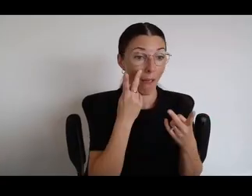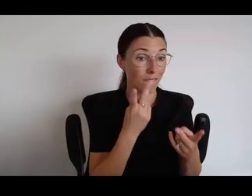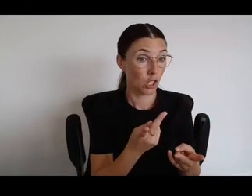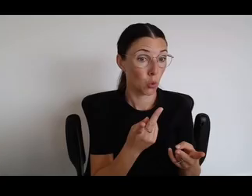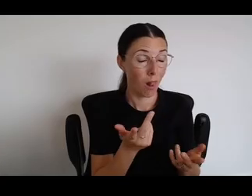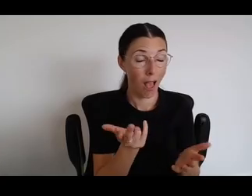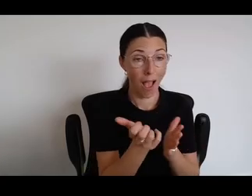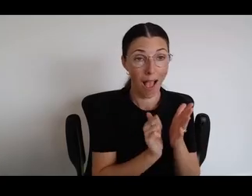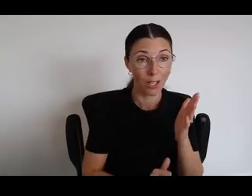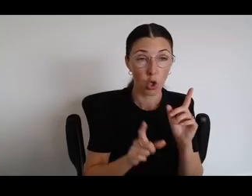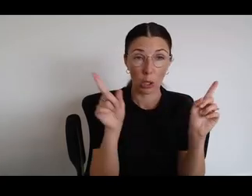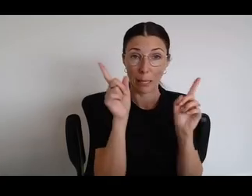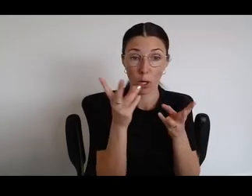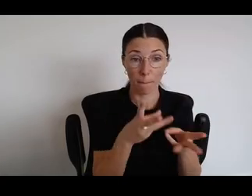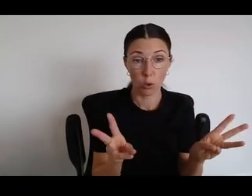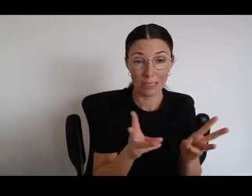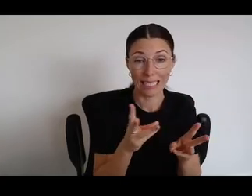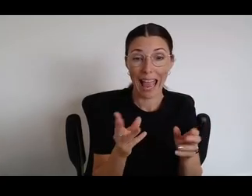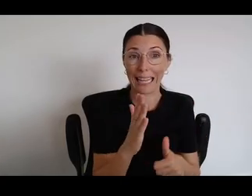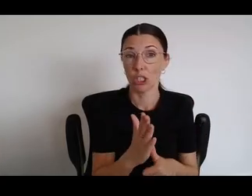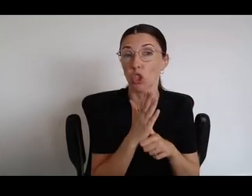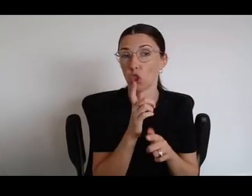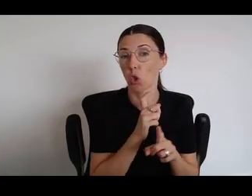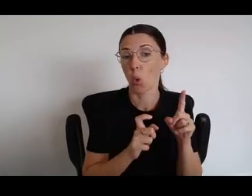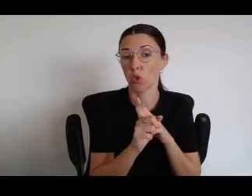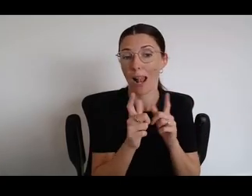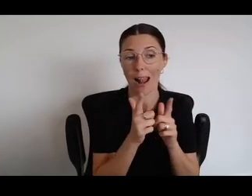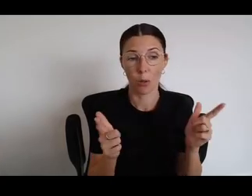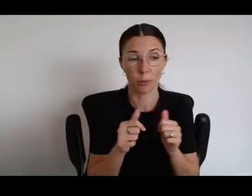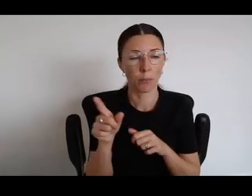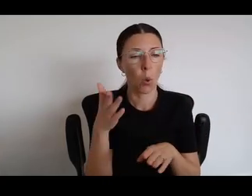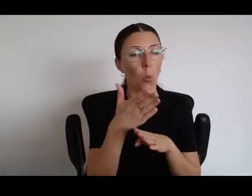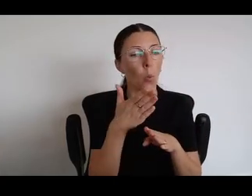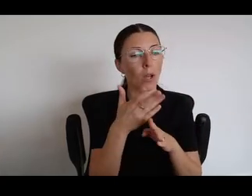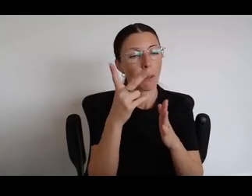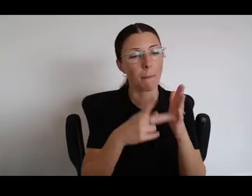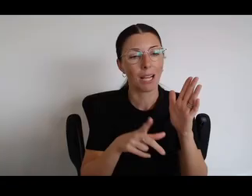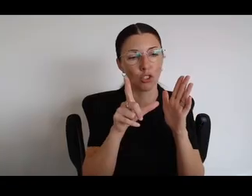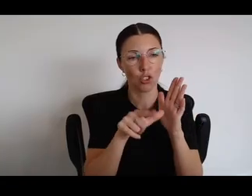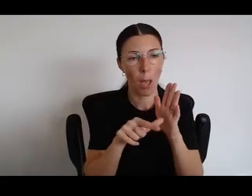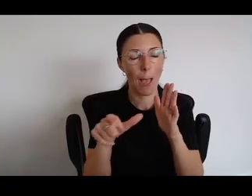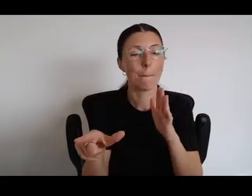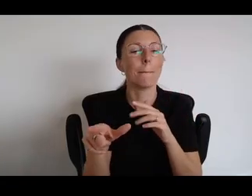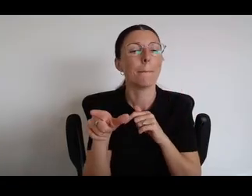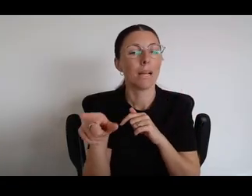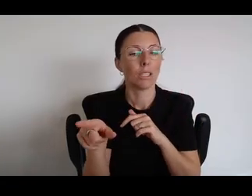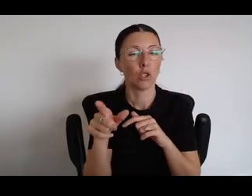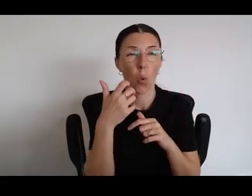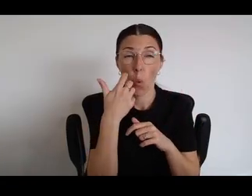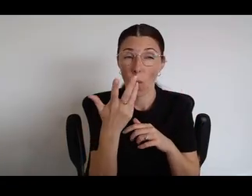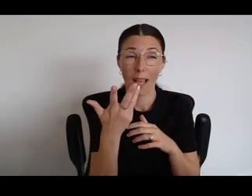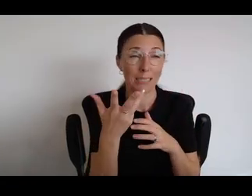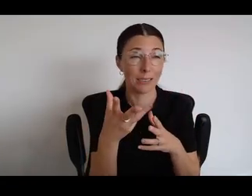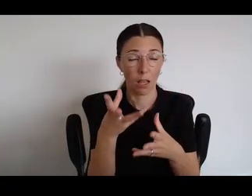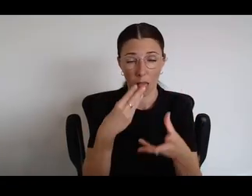culture and languages. Elmi works part-time at Craft and Design Canberra. She is frequently consuming and creating art.